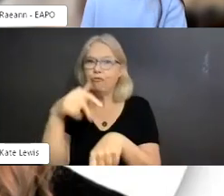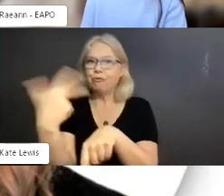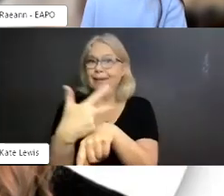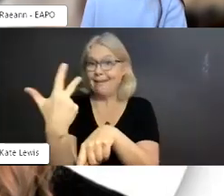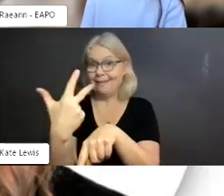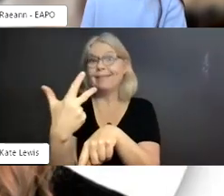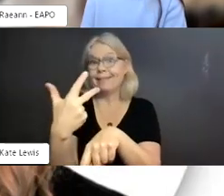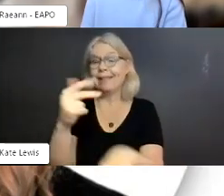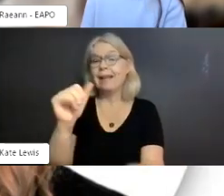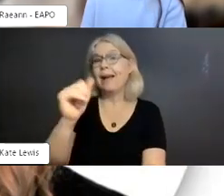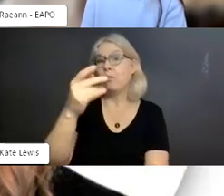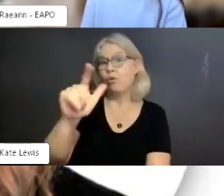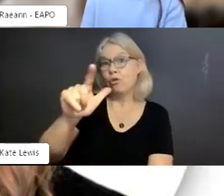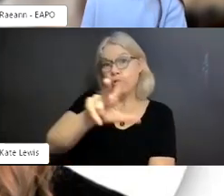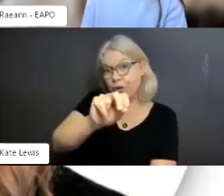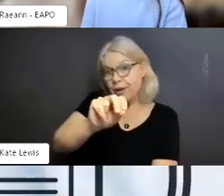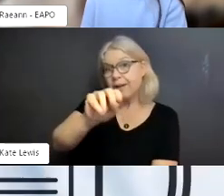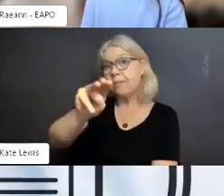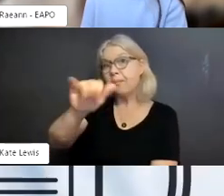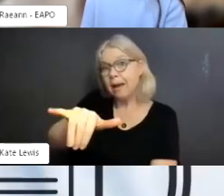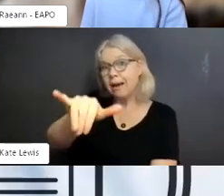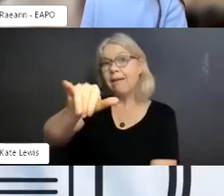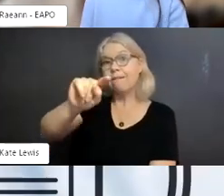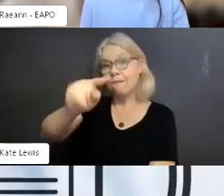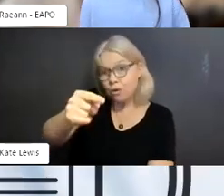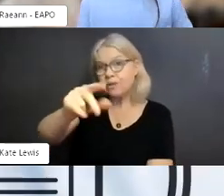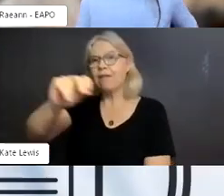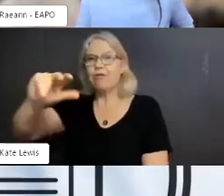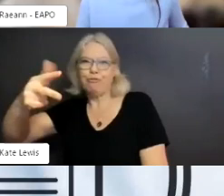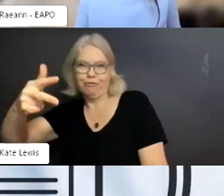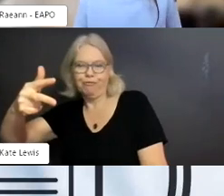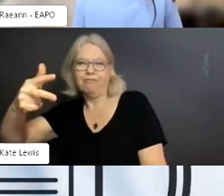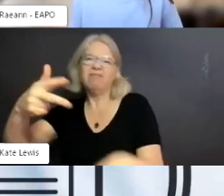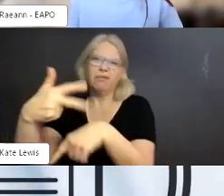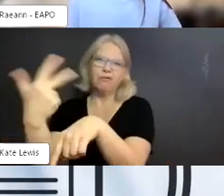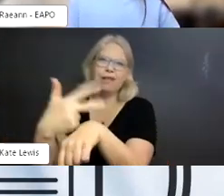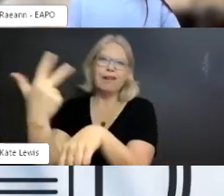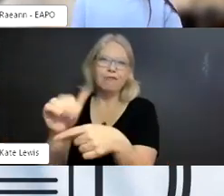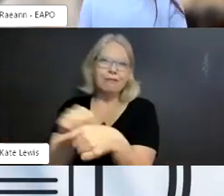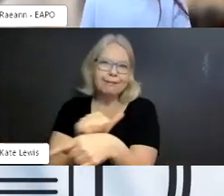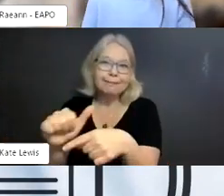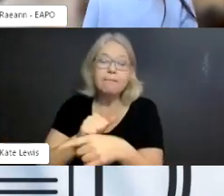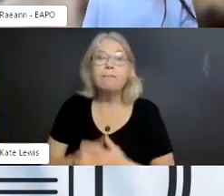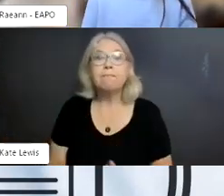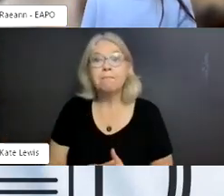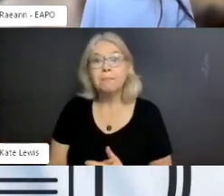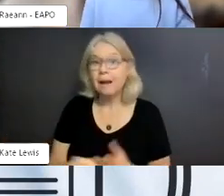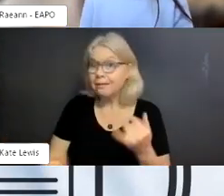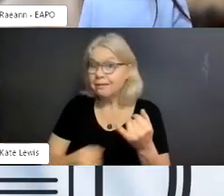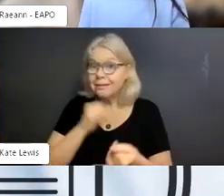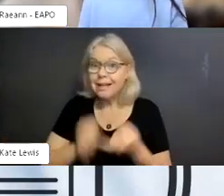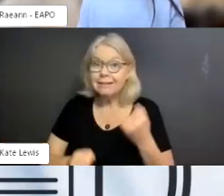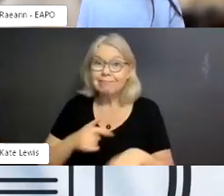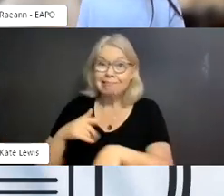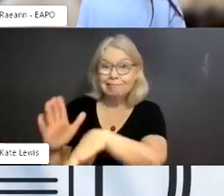30th, May 1st, and 3rd. And then lastly, just that reminder of the evaluation, as we just take a couple